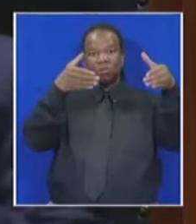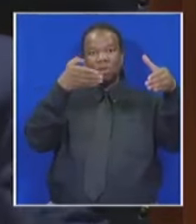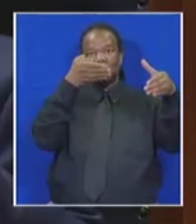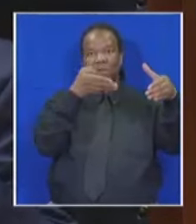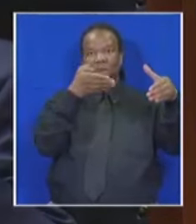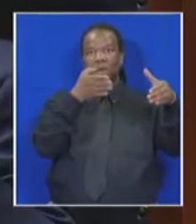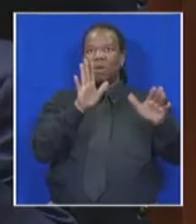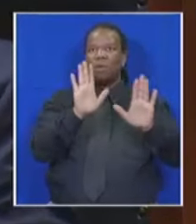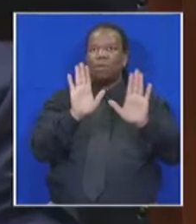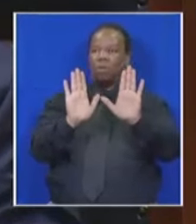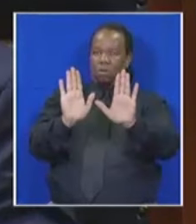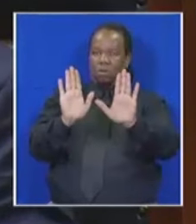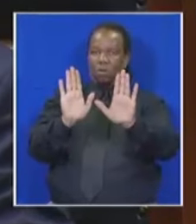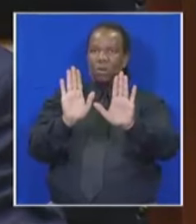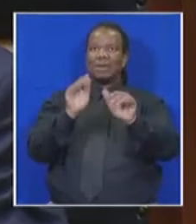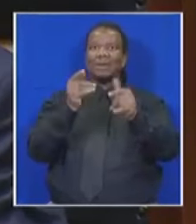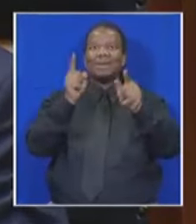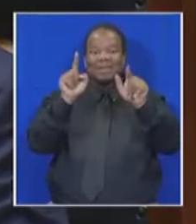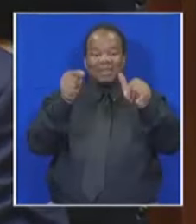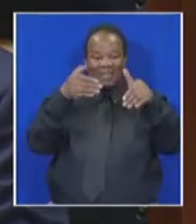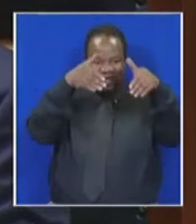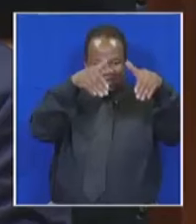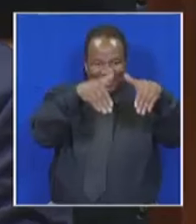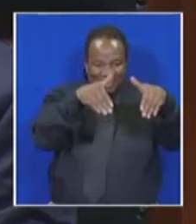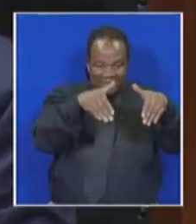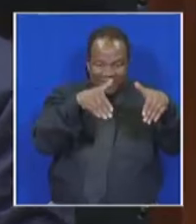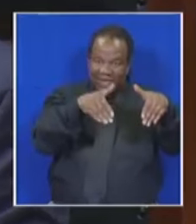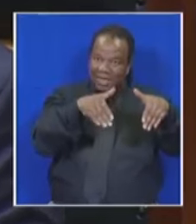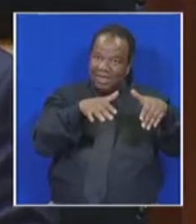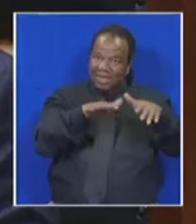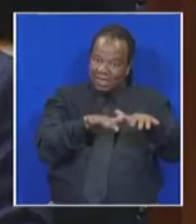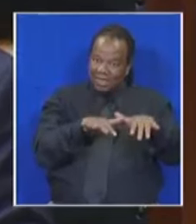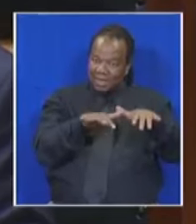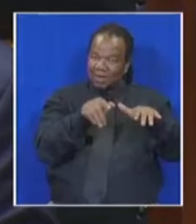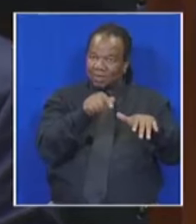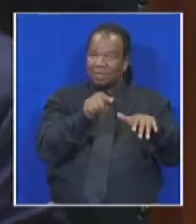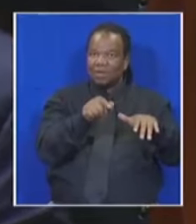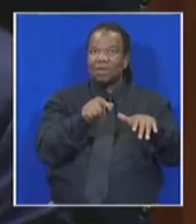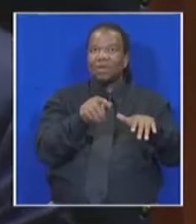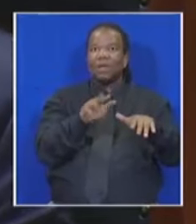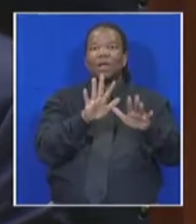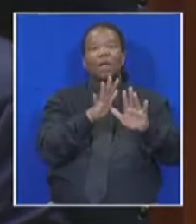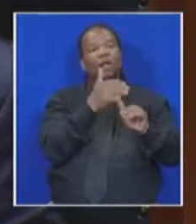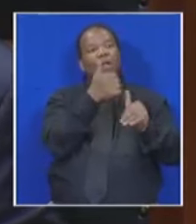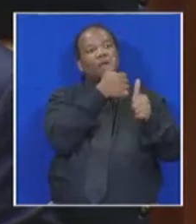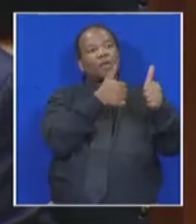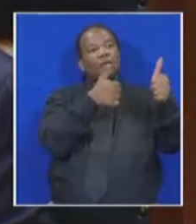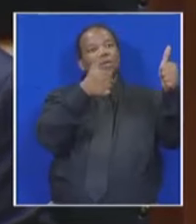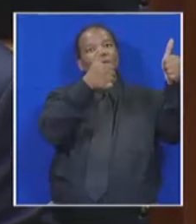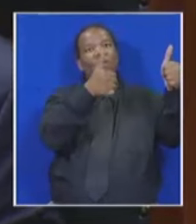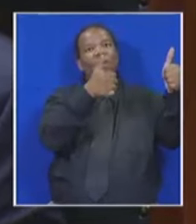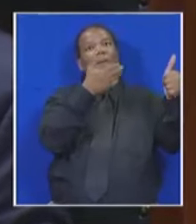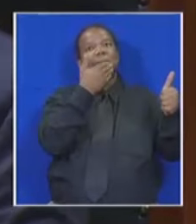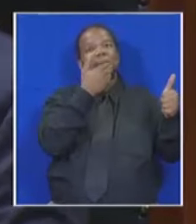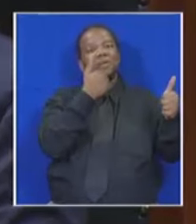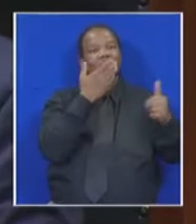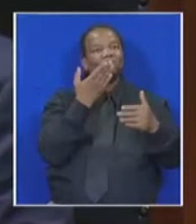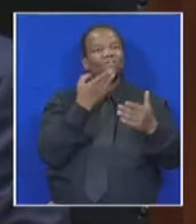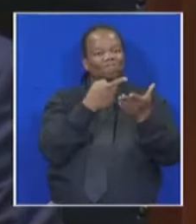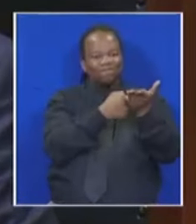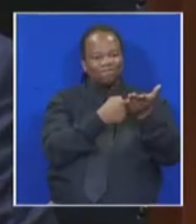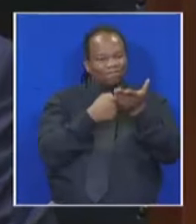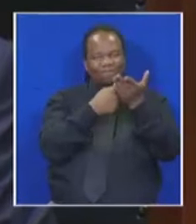No, in the House, honorable members, honorable chief whip, I'm going to ask you to speak on this matter.